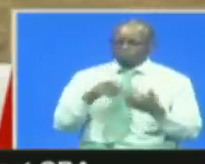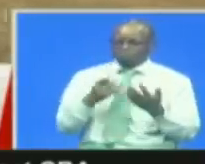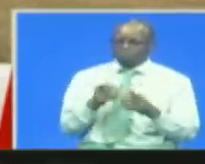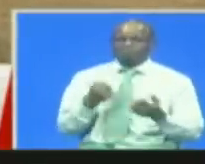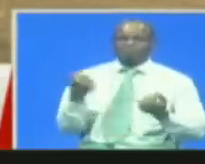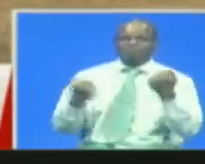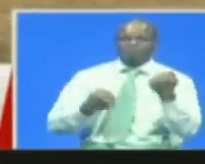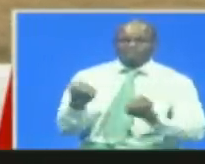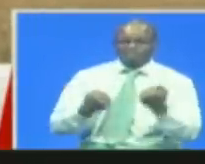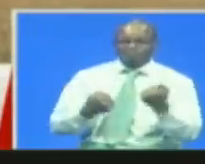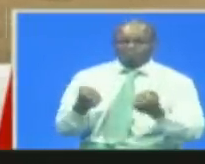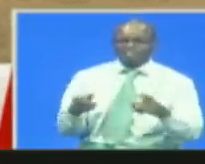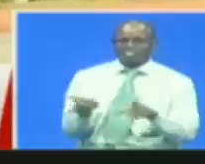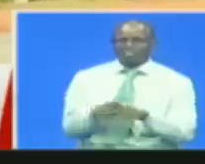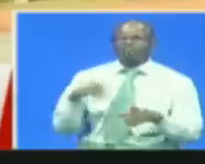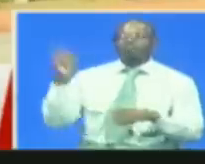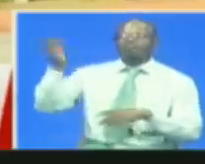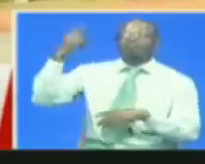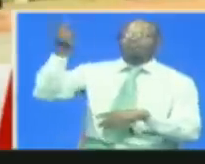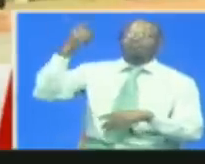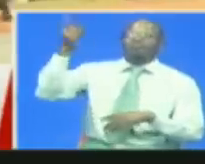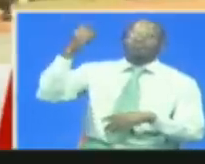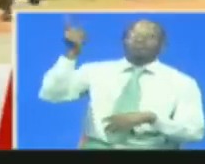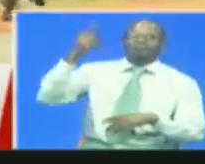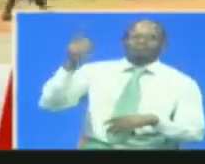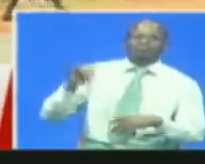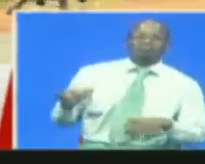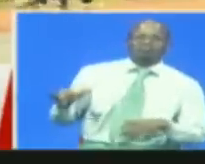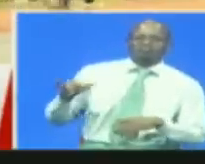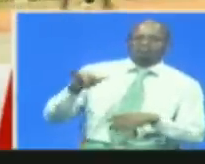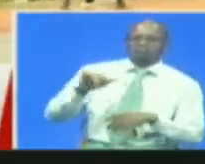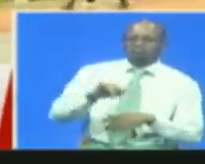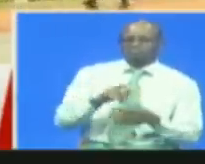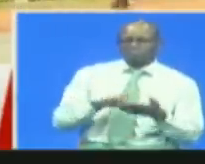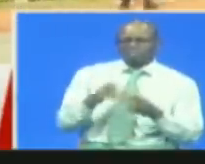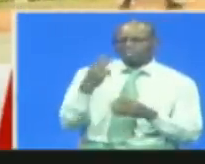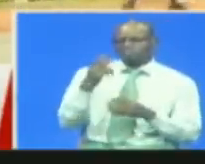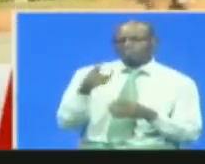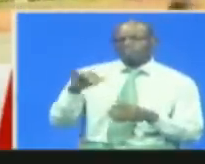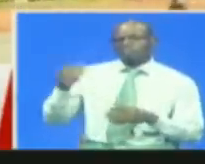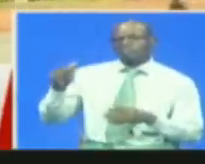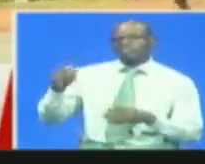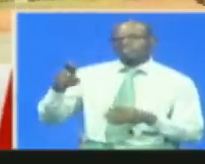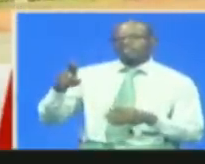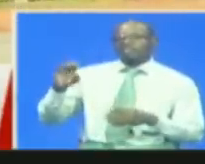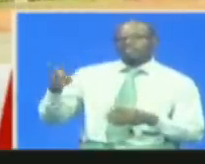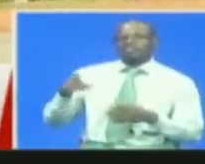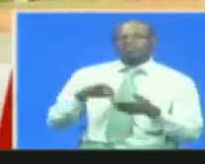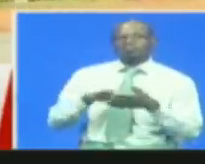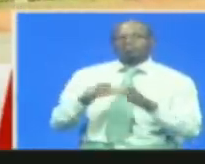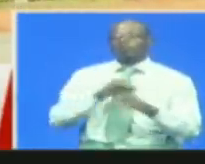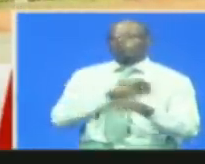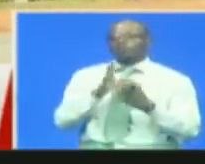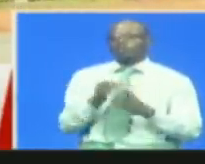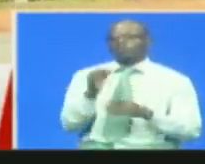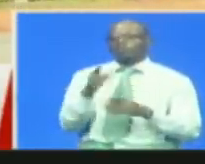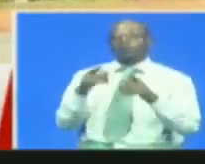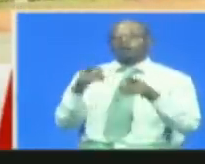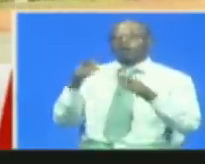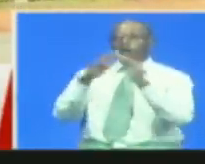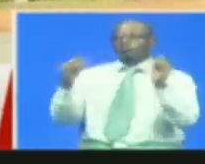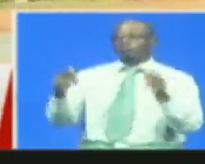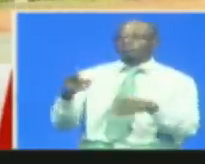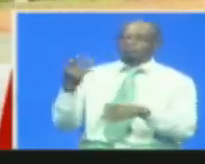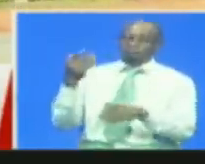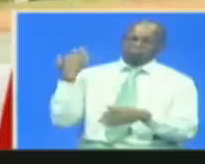or occasionally flies. The suspect, Jared Otieno, is said to be the owner of the house right behind me, house number 5.